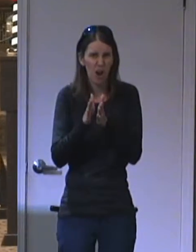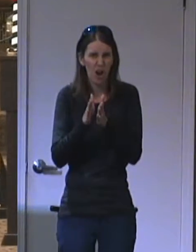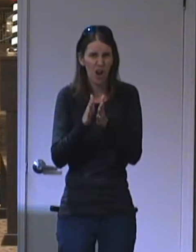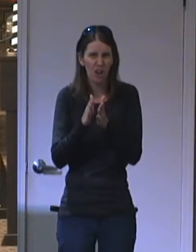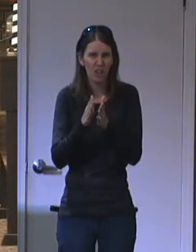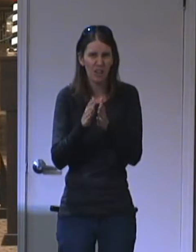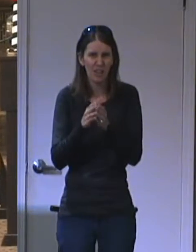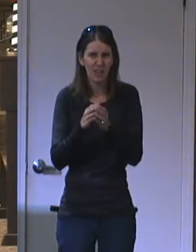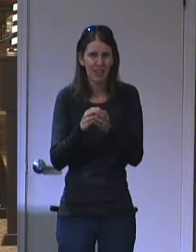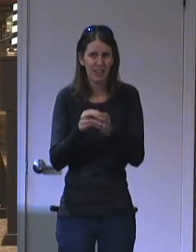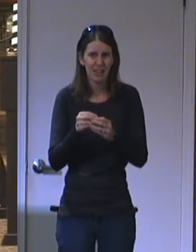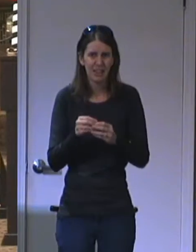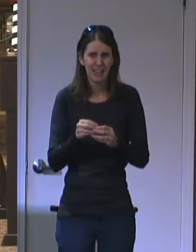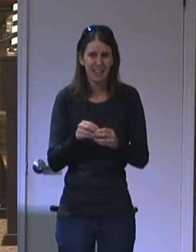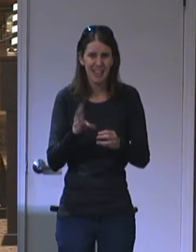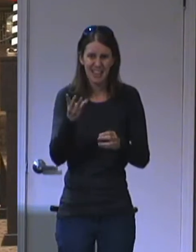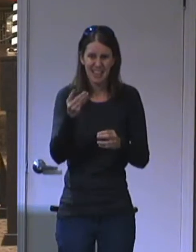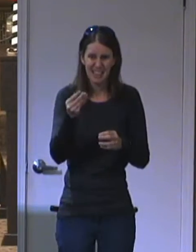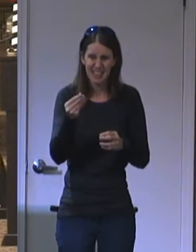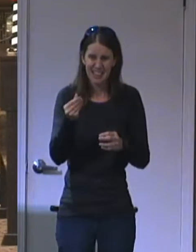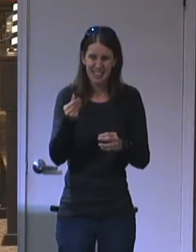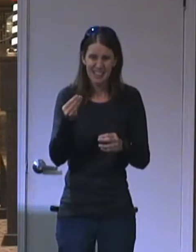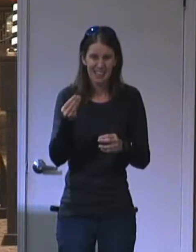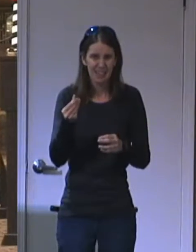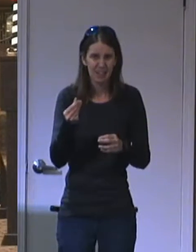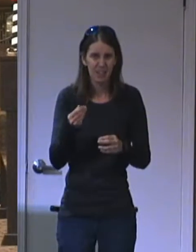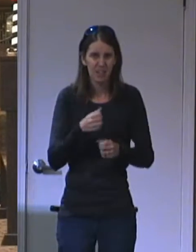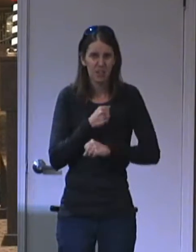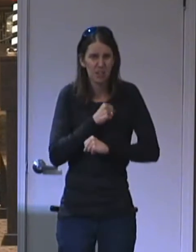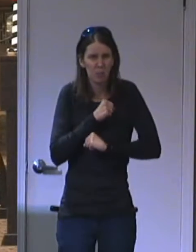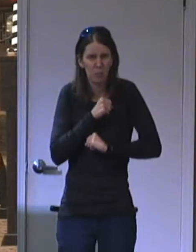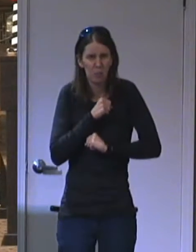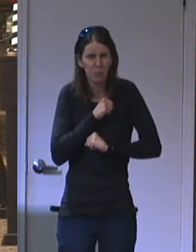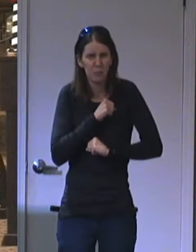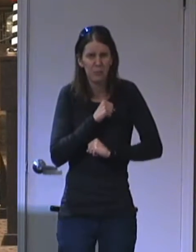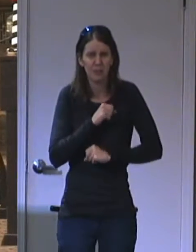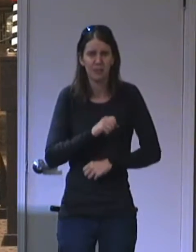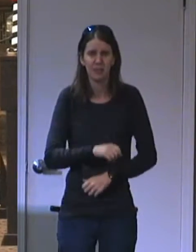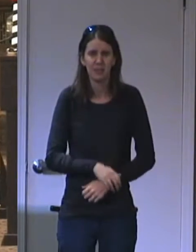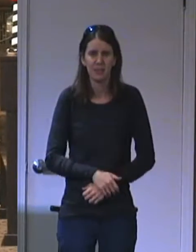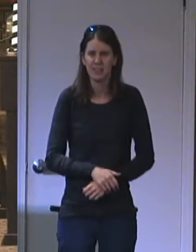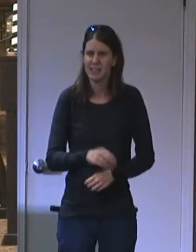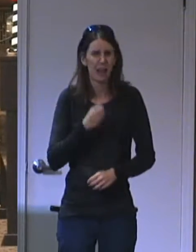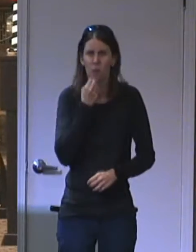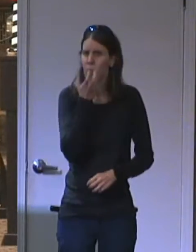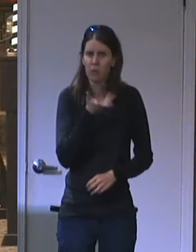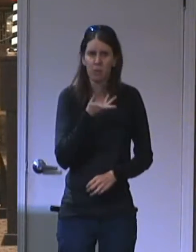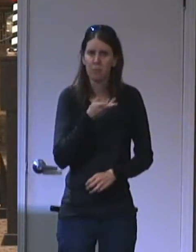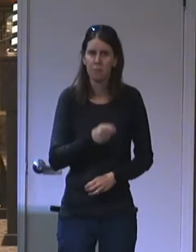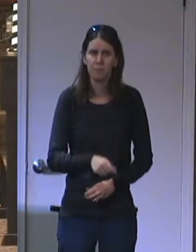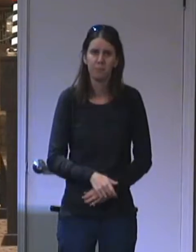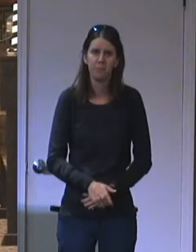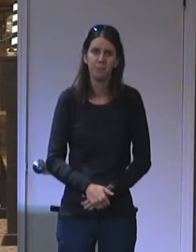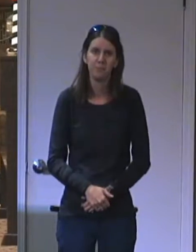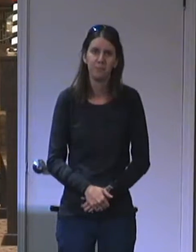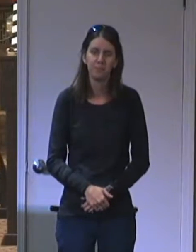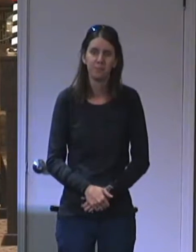really lightweight. And she's shivering. She's freezing.